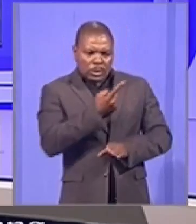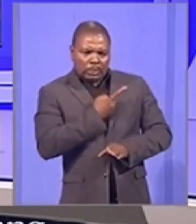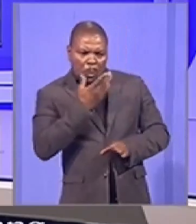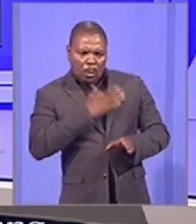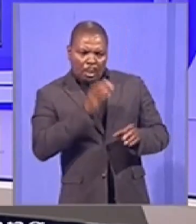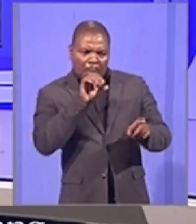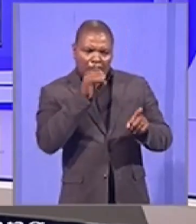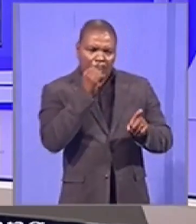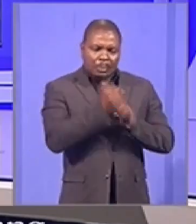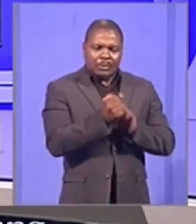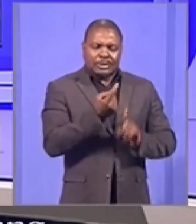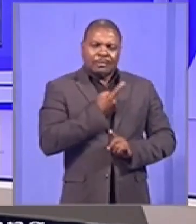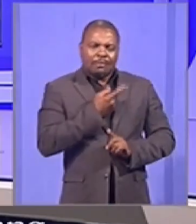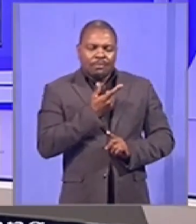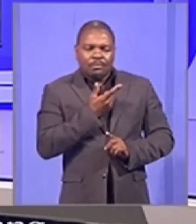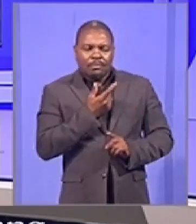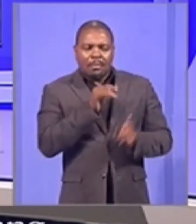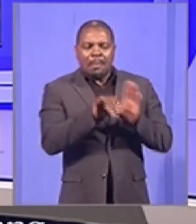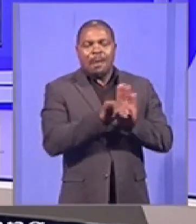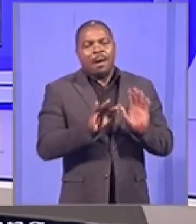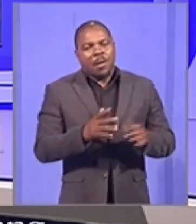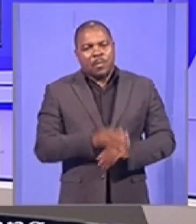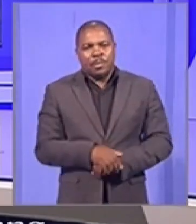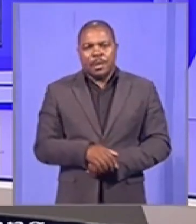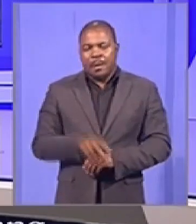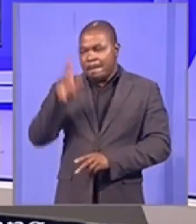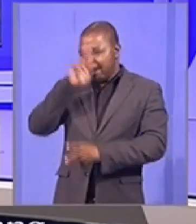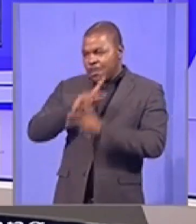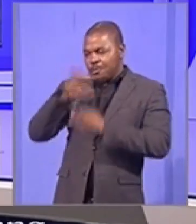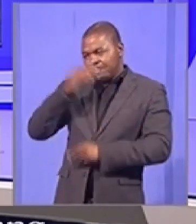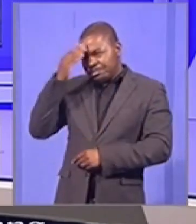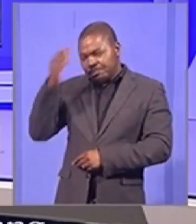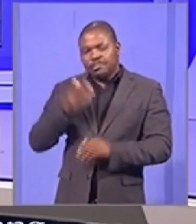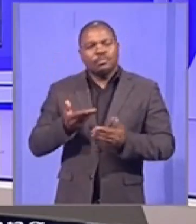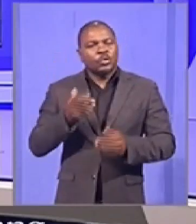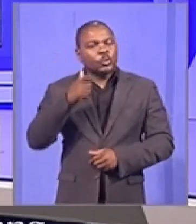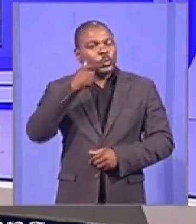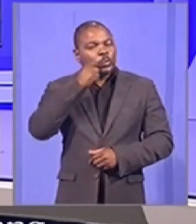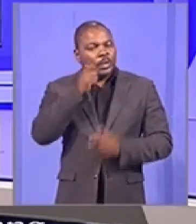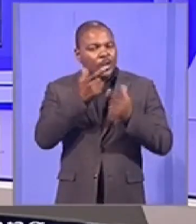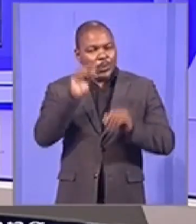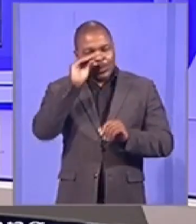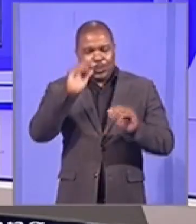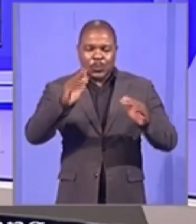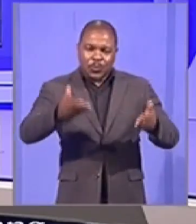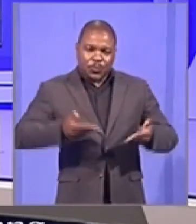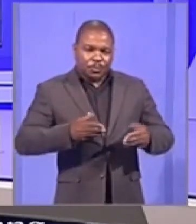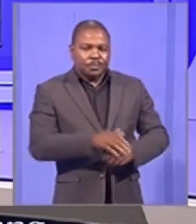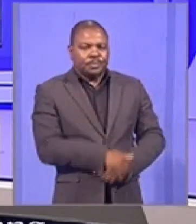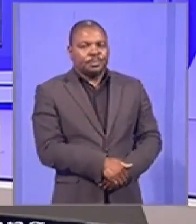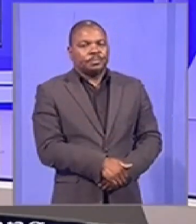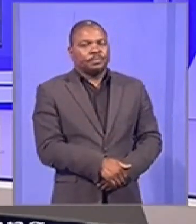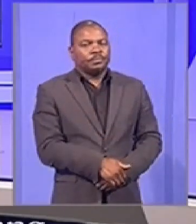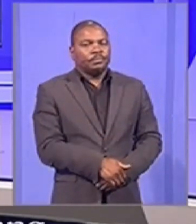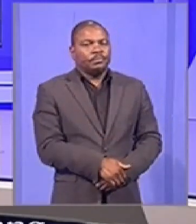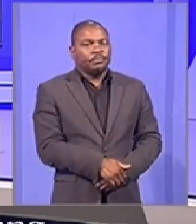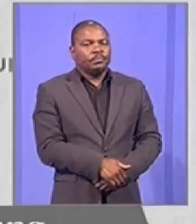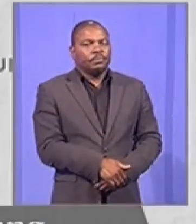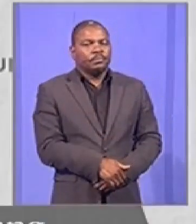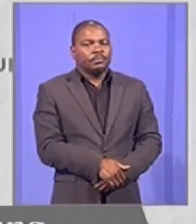a ka tswe a ikaelela go ipolaya. Prof Madume wa amogetswe mo dikganyeng tsa rona tsa Setswana.